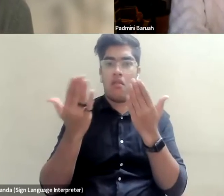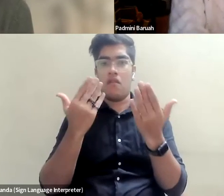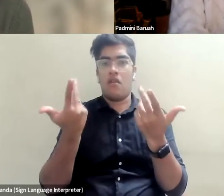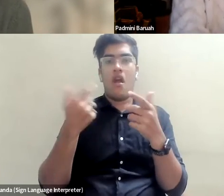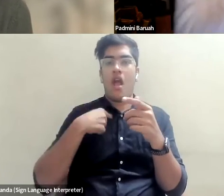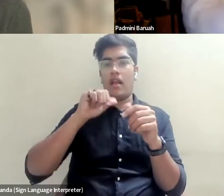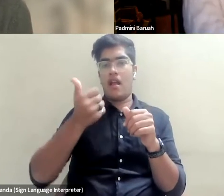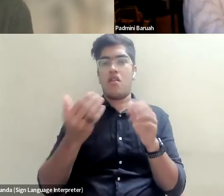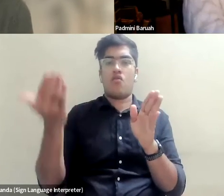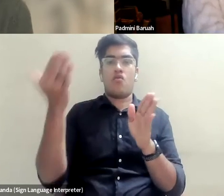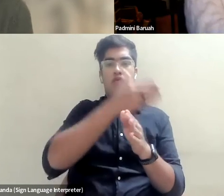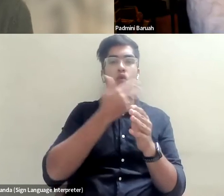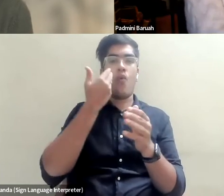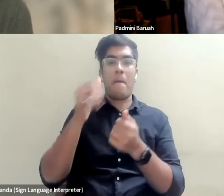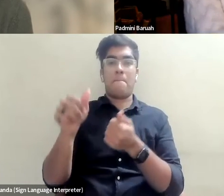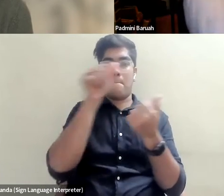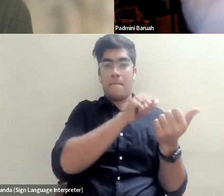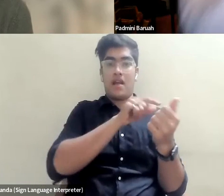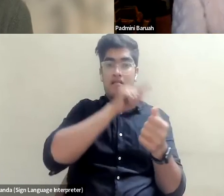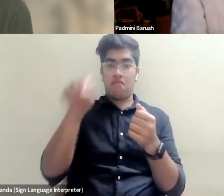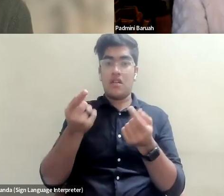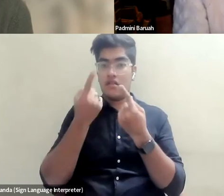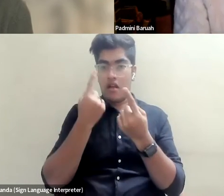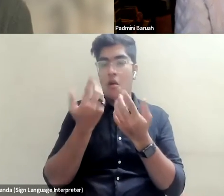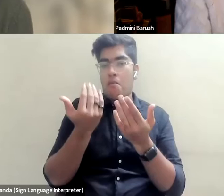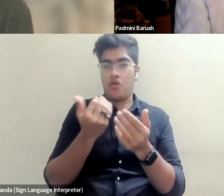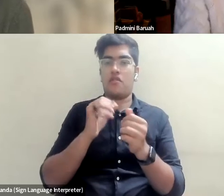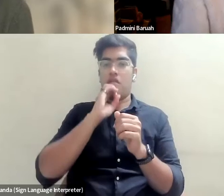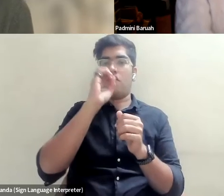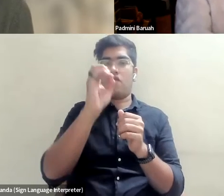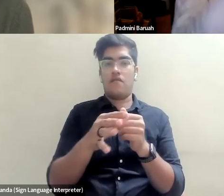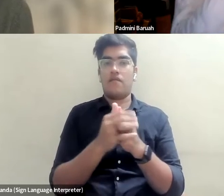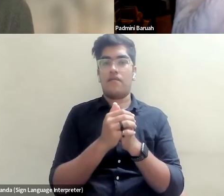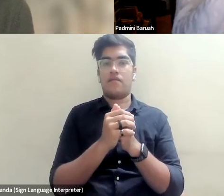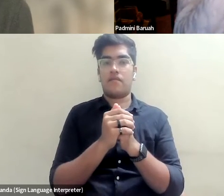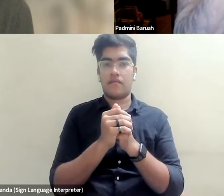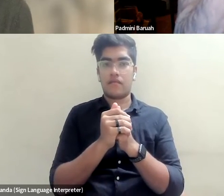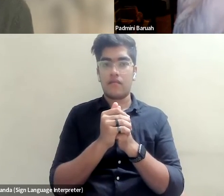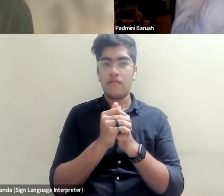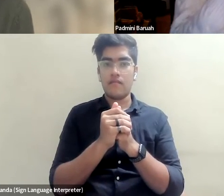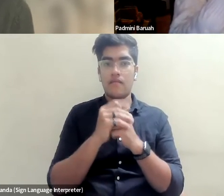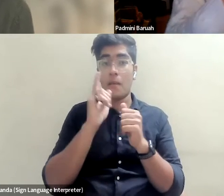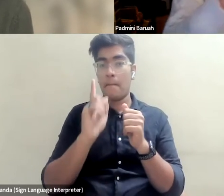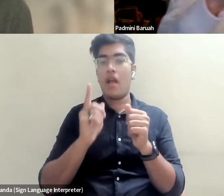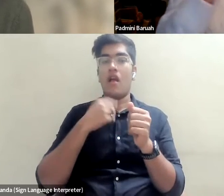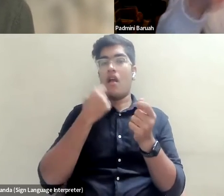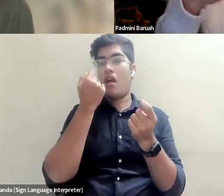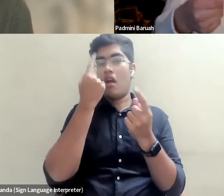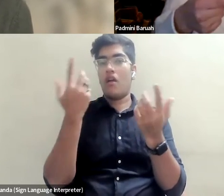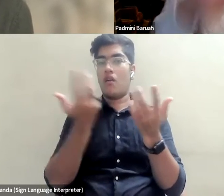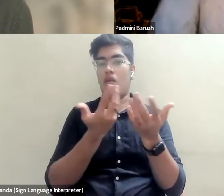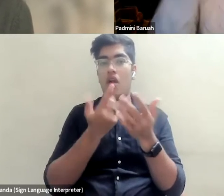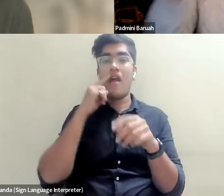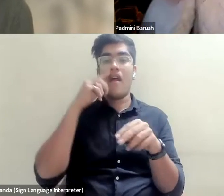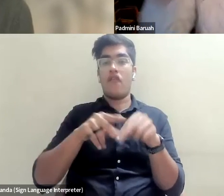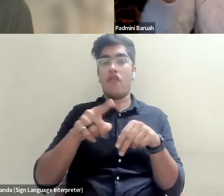back when I go back to the field and check on this question and get back to you on this properly. But my understanding is that if you are worried